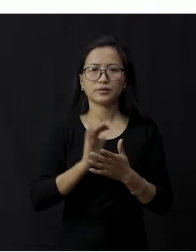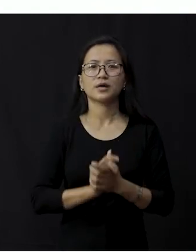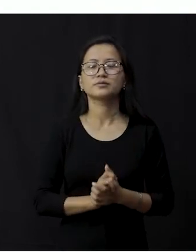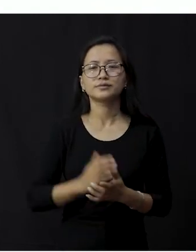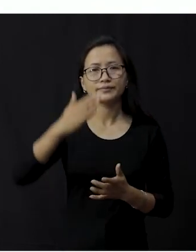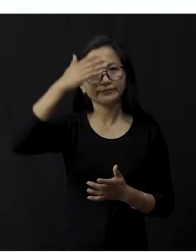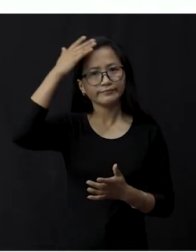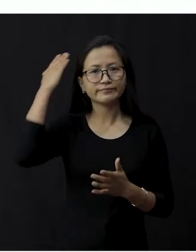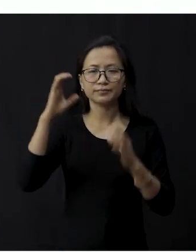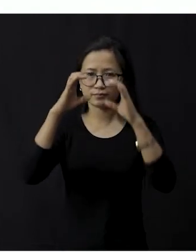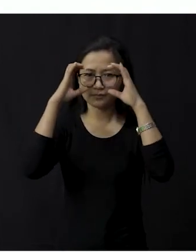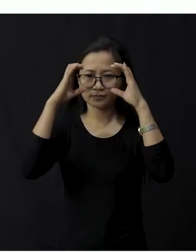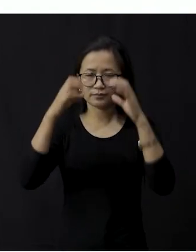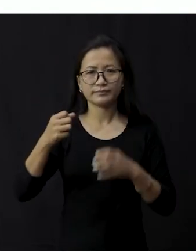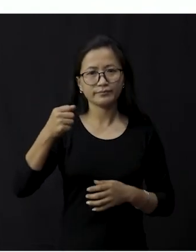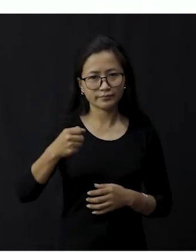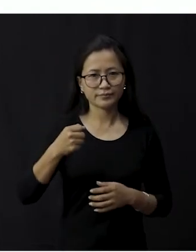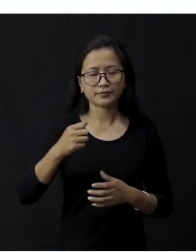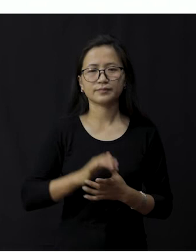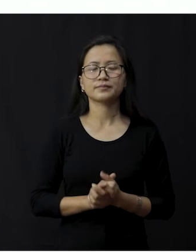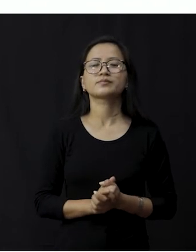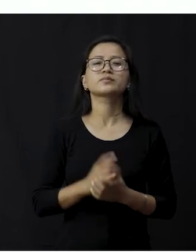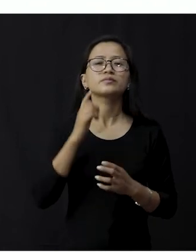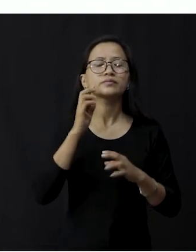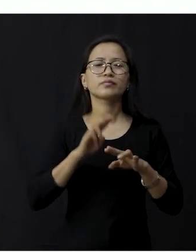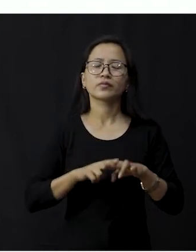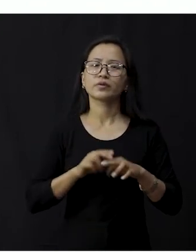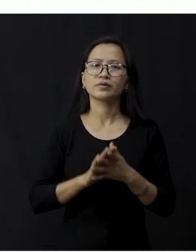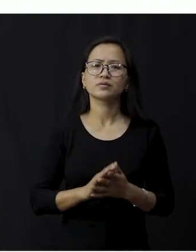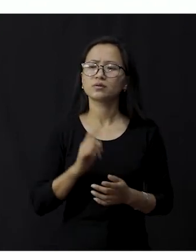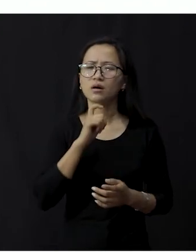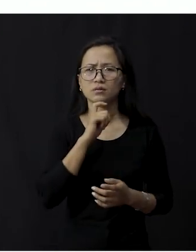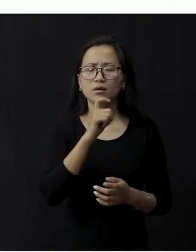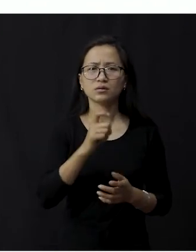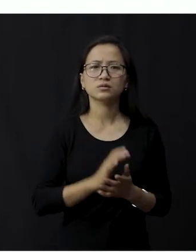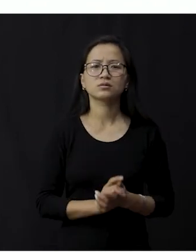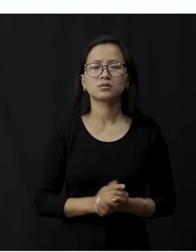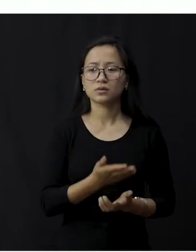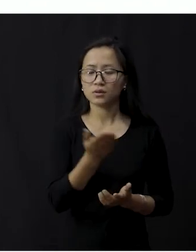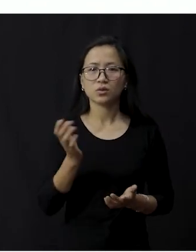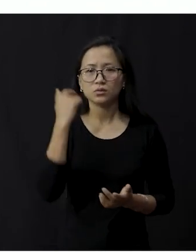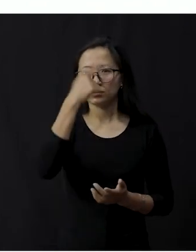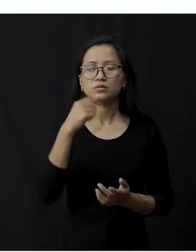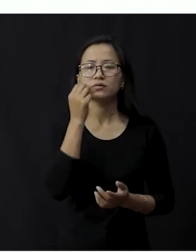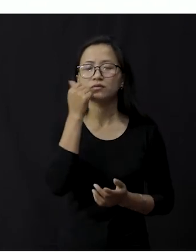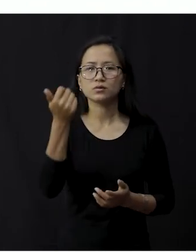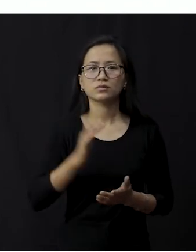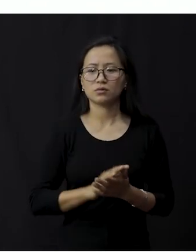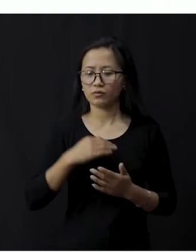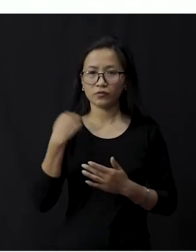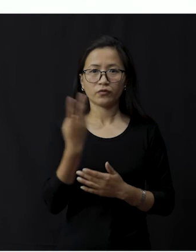M-A-H-A-T-M-A-G-A-N-D-H-I. Mahatma Gandhi. So if somebody is asking you, who is the father of